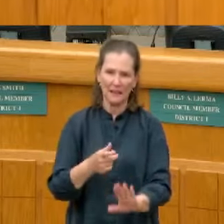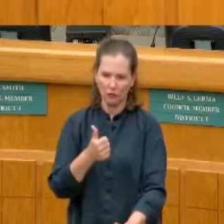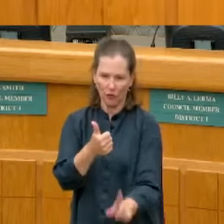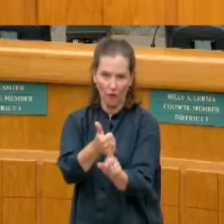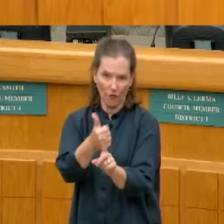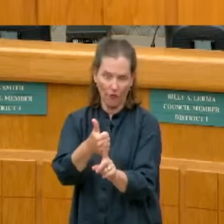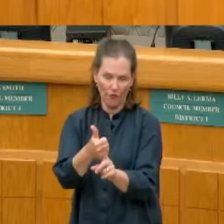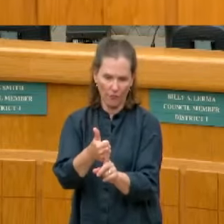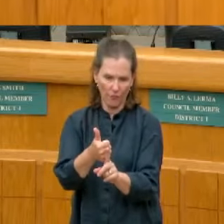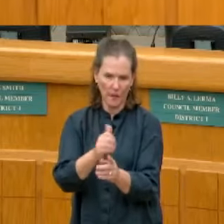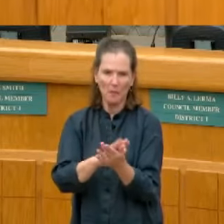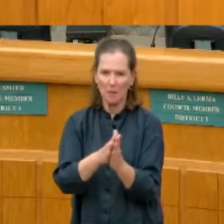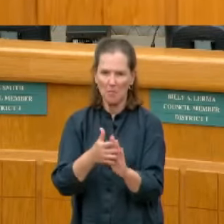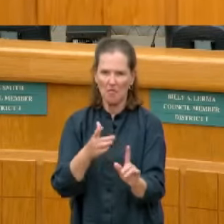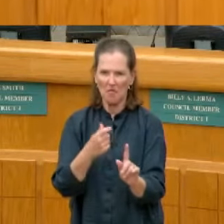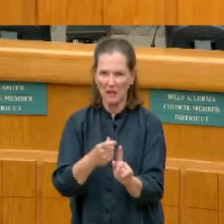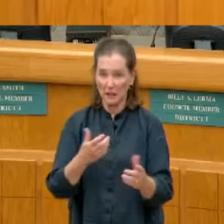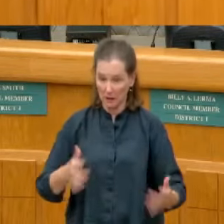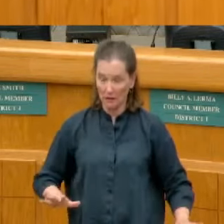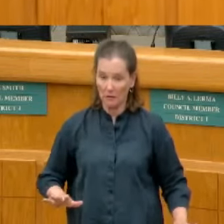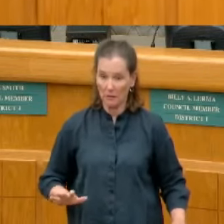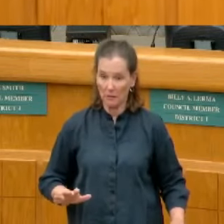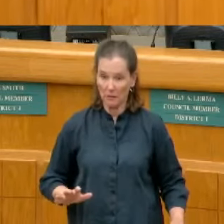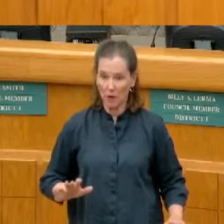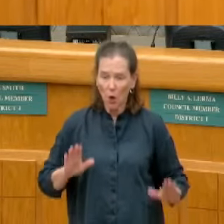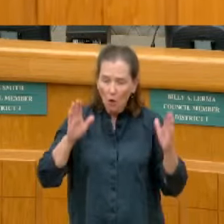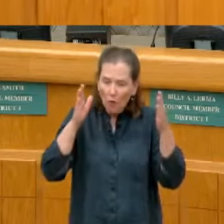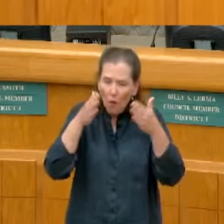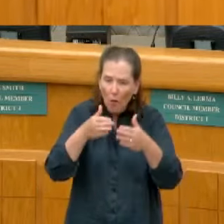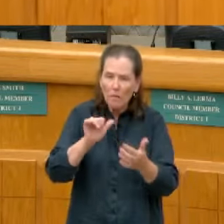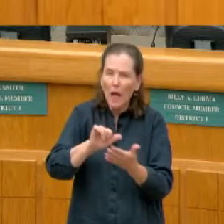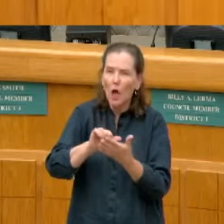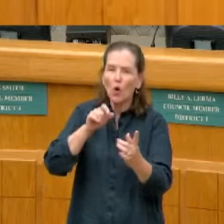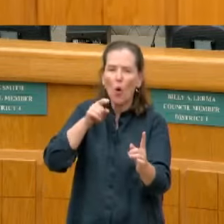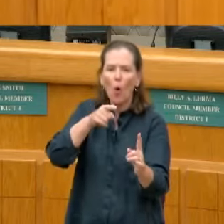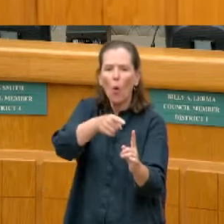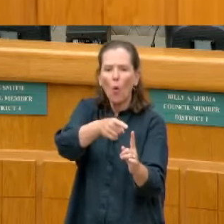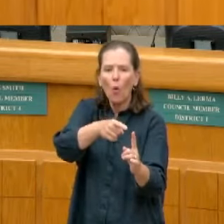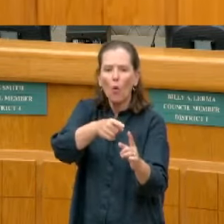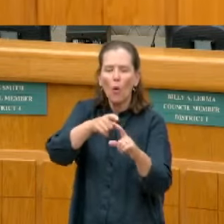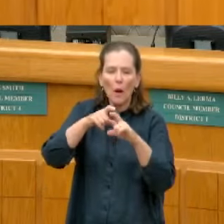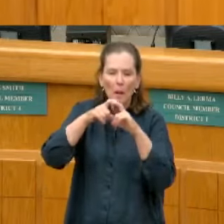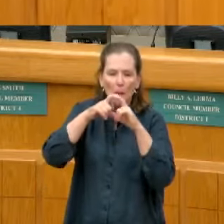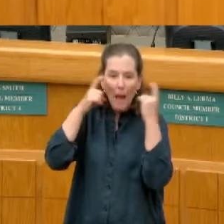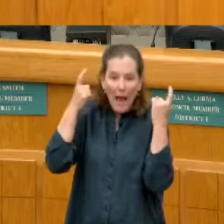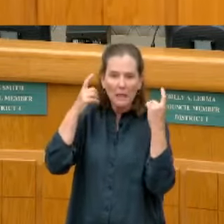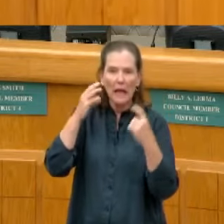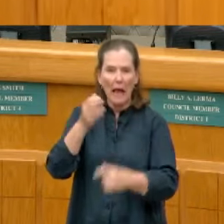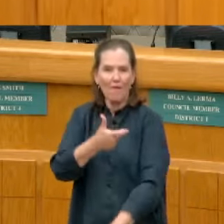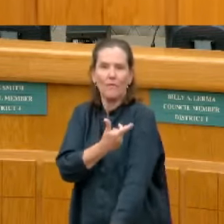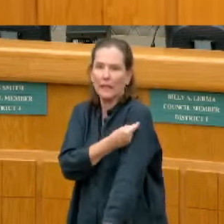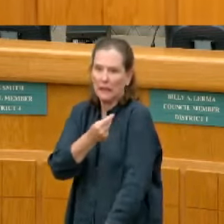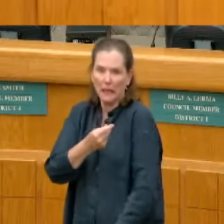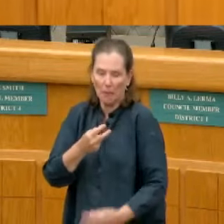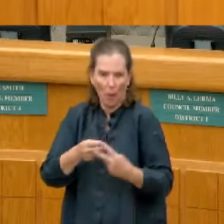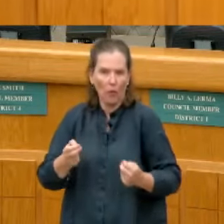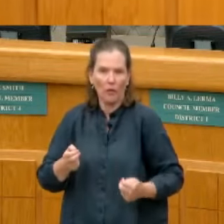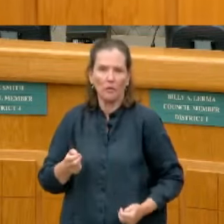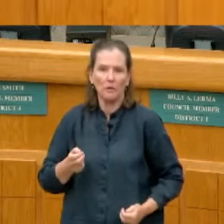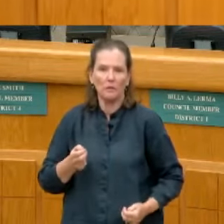help, and we need to focus on that one specific goal, and that's wear a mask and get vaccinated. Thank